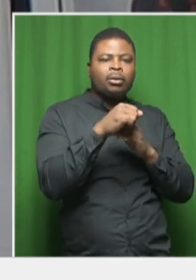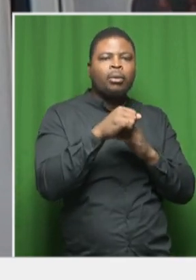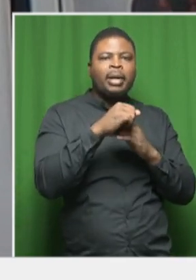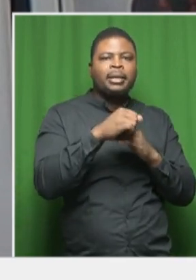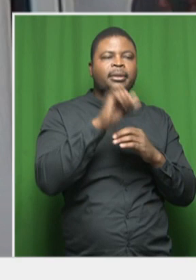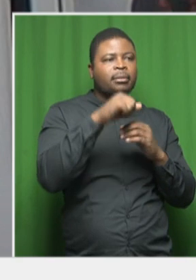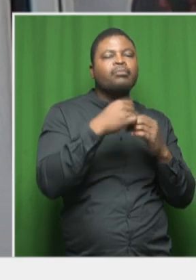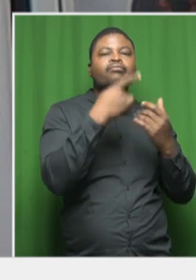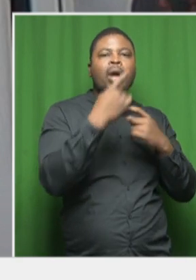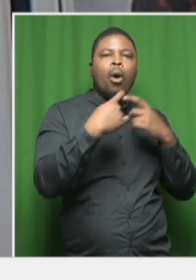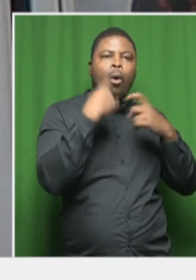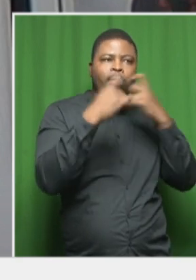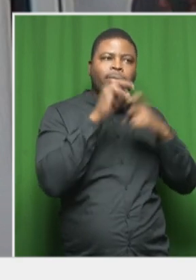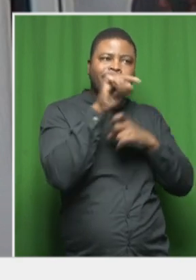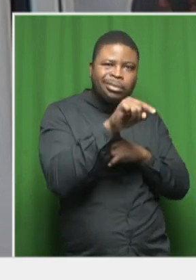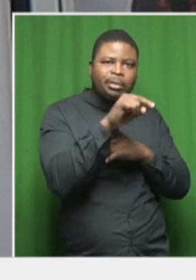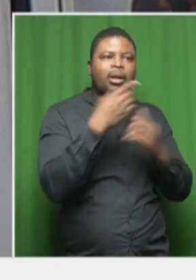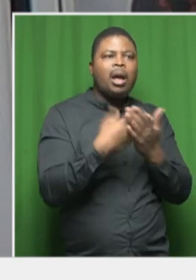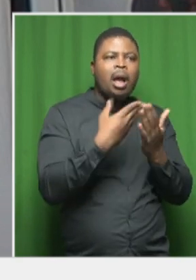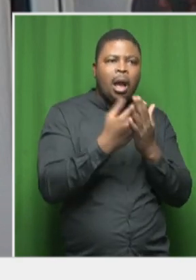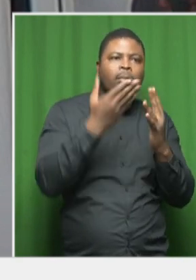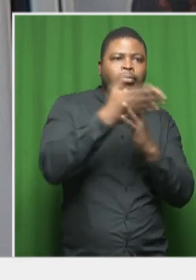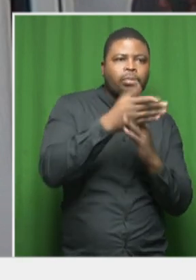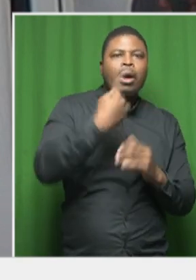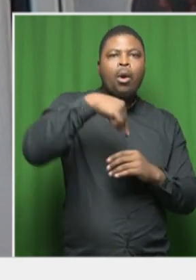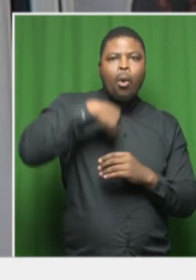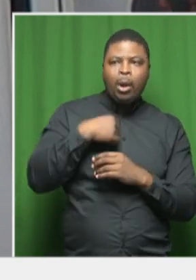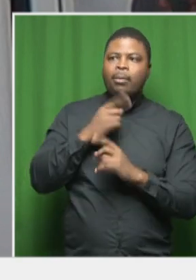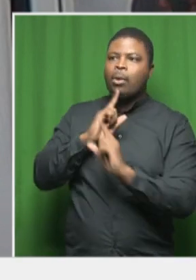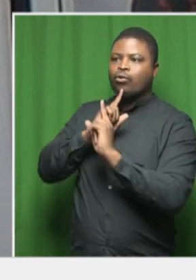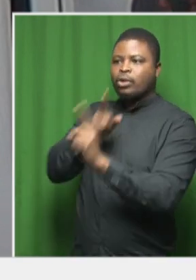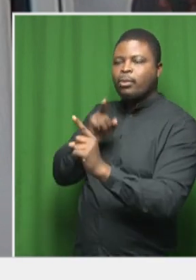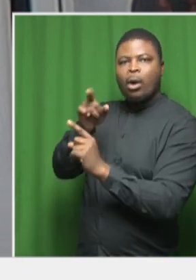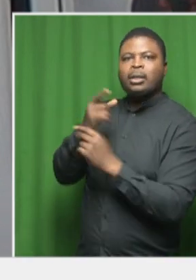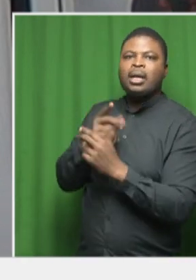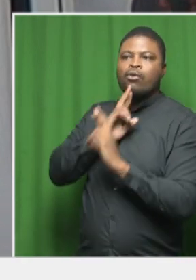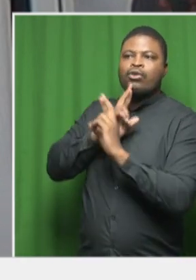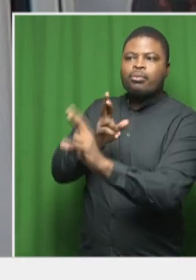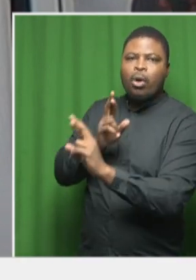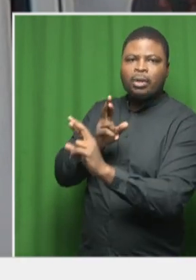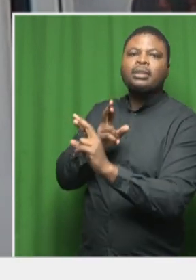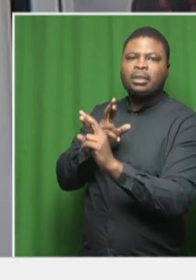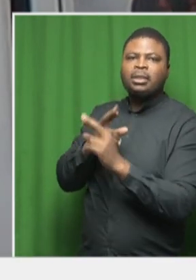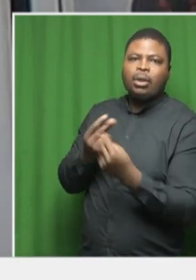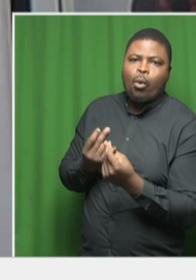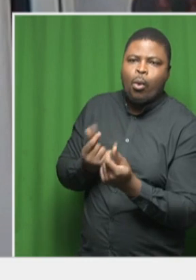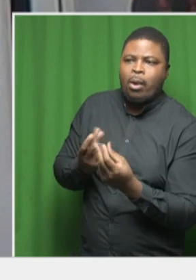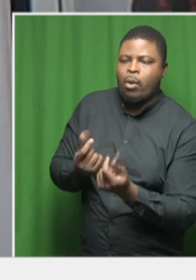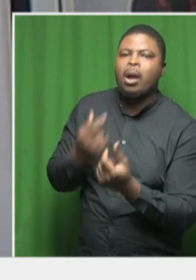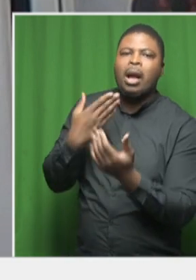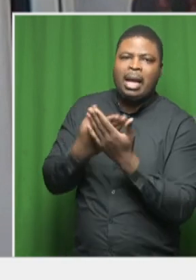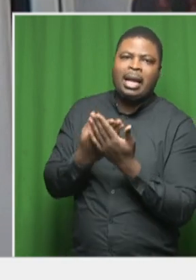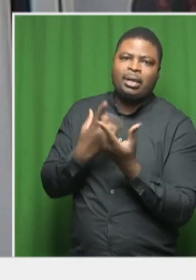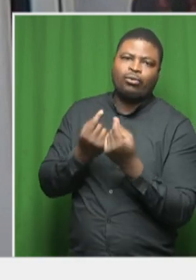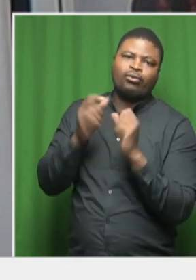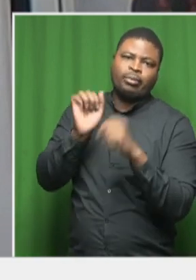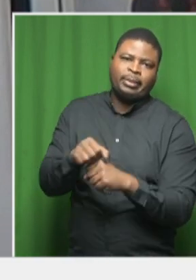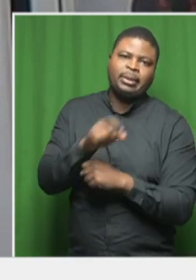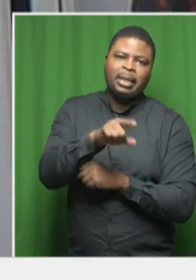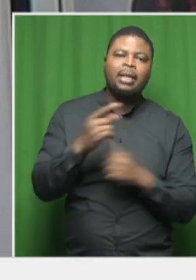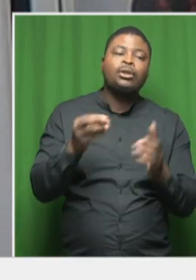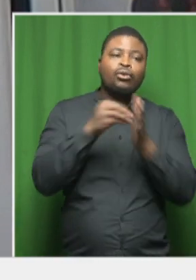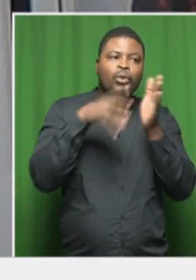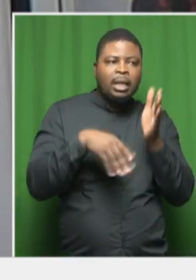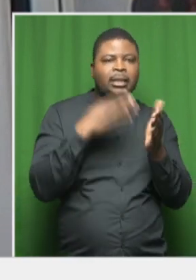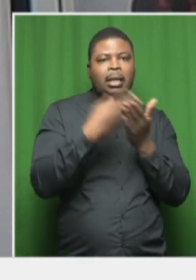have your query responded to very quickly. Saves you time. So those are the basic systems that I think students